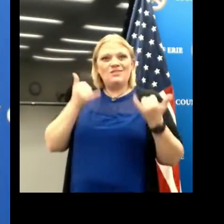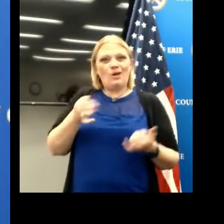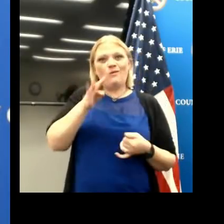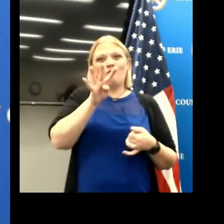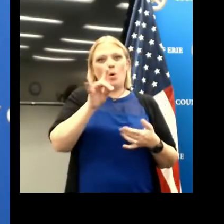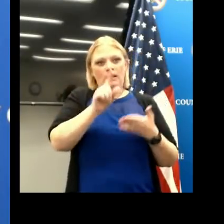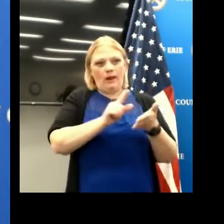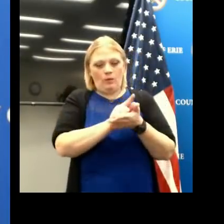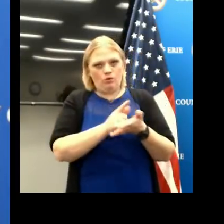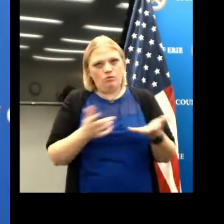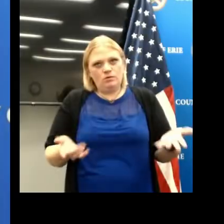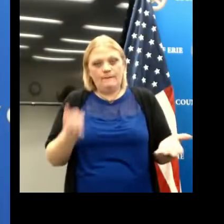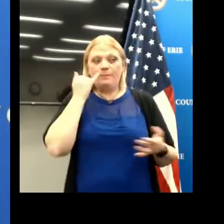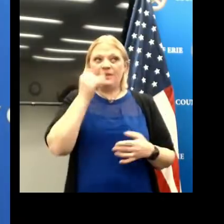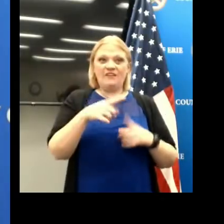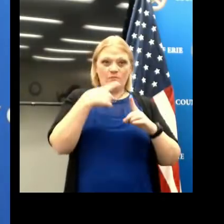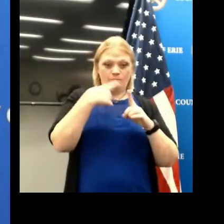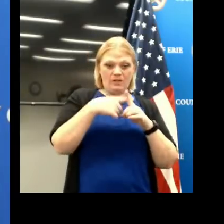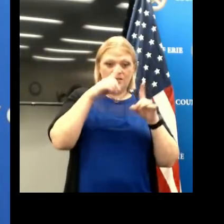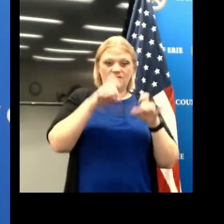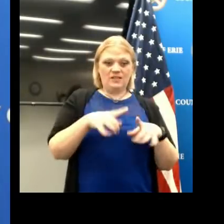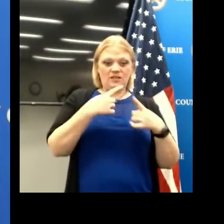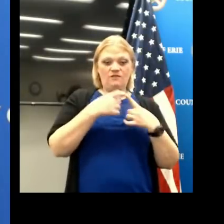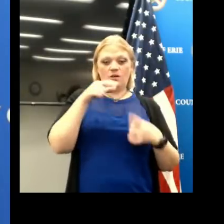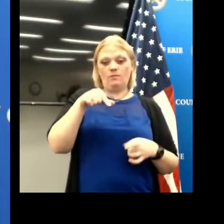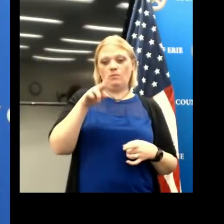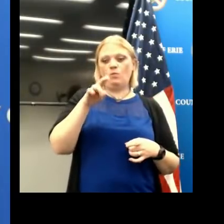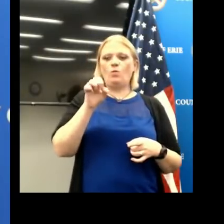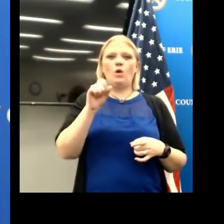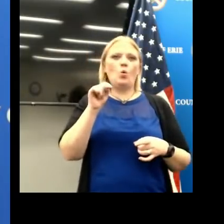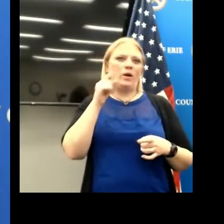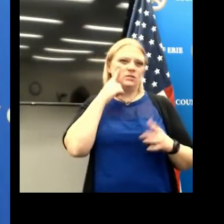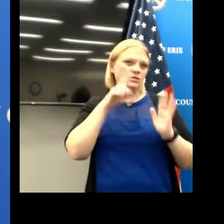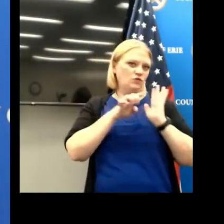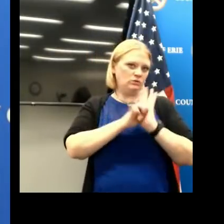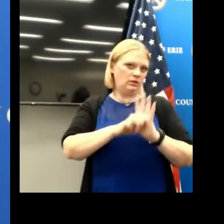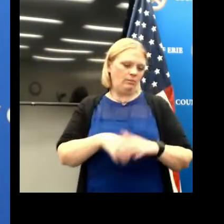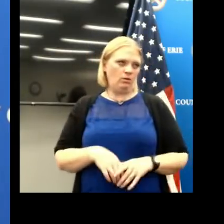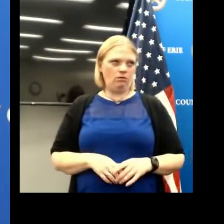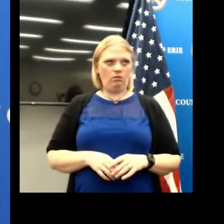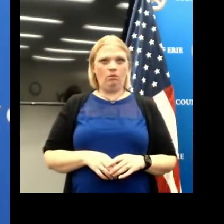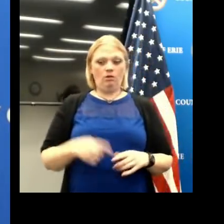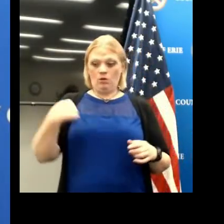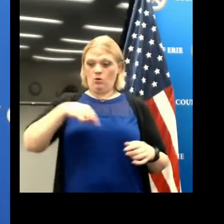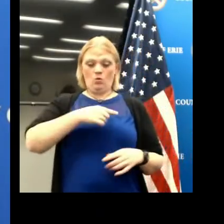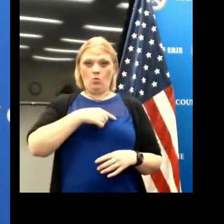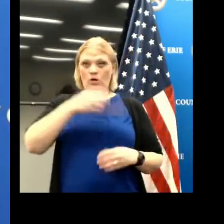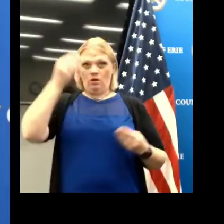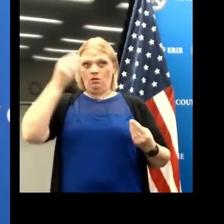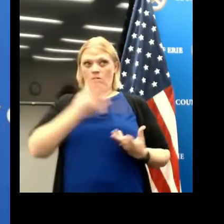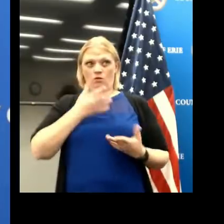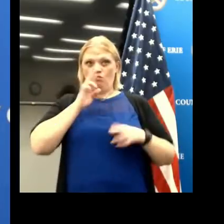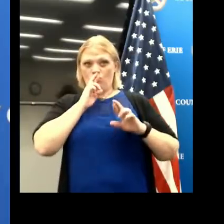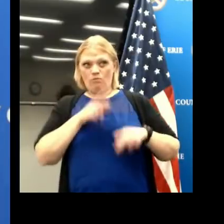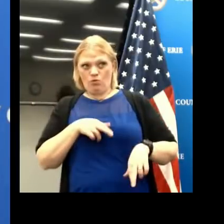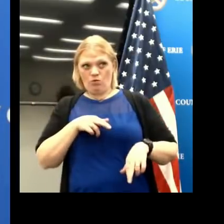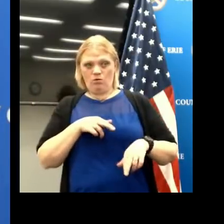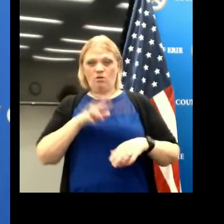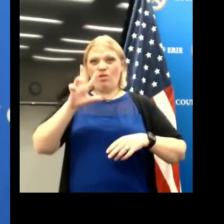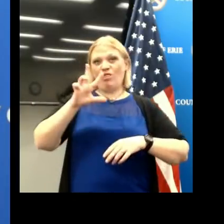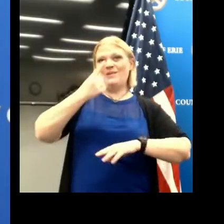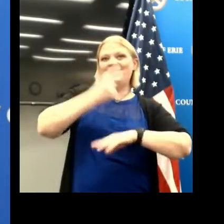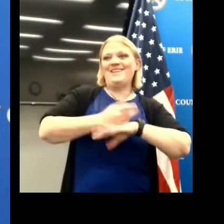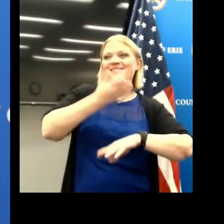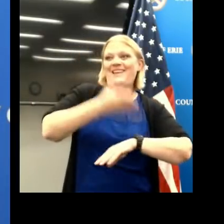understand, if you get a positive test from Quest, let's say, and we don't get the report until the third day after you had the